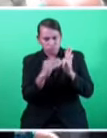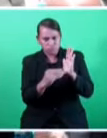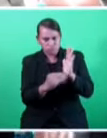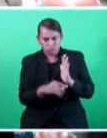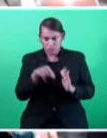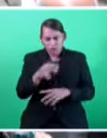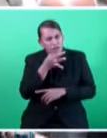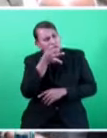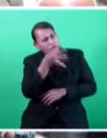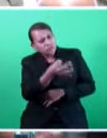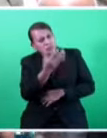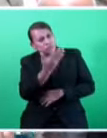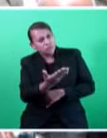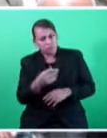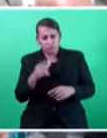relation to that.